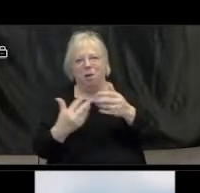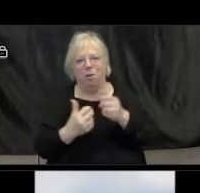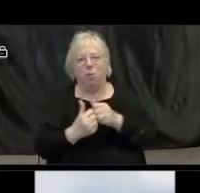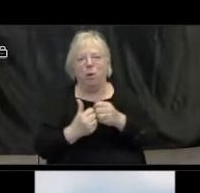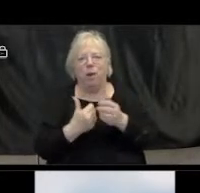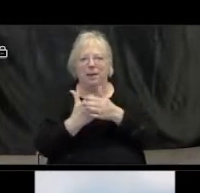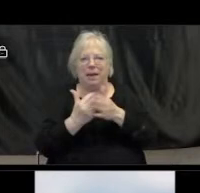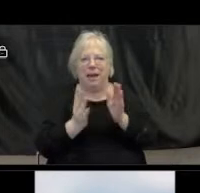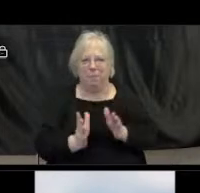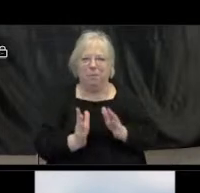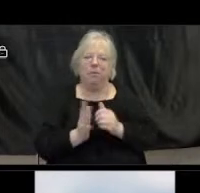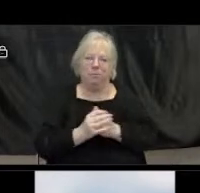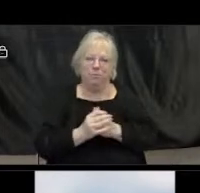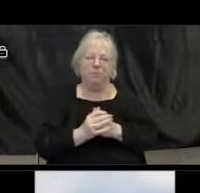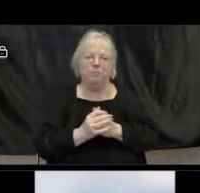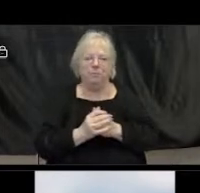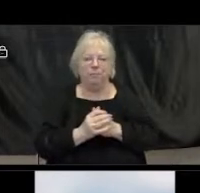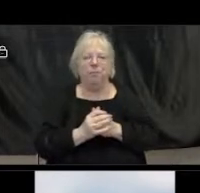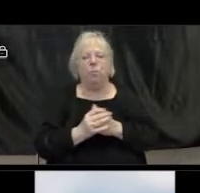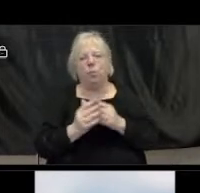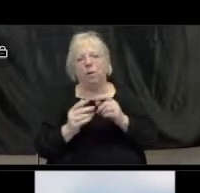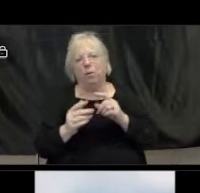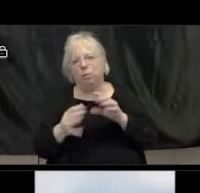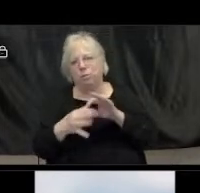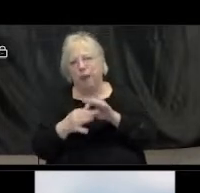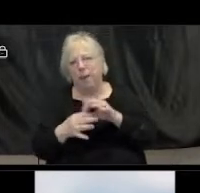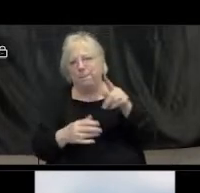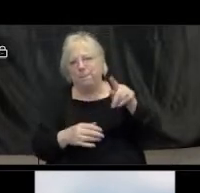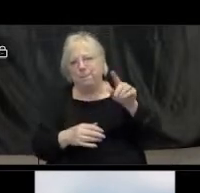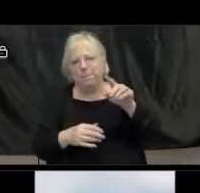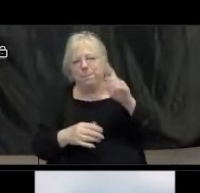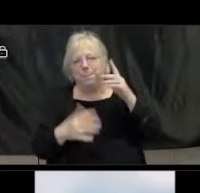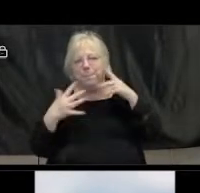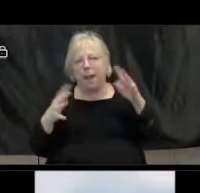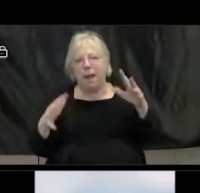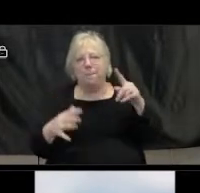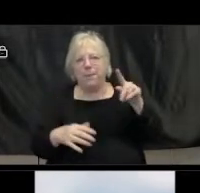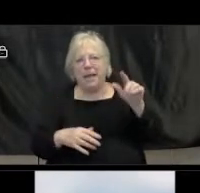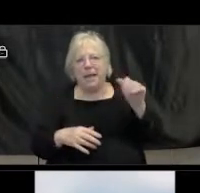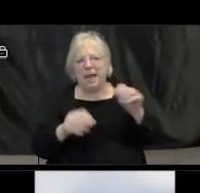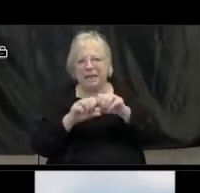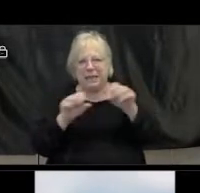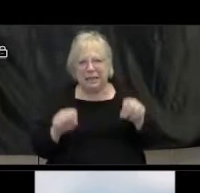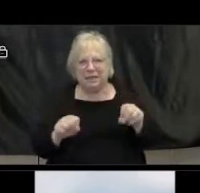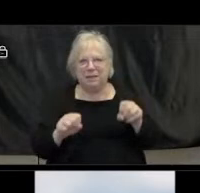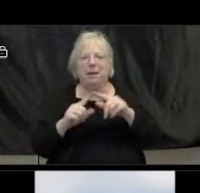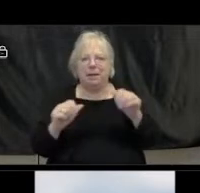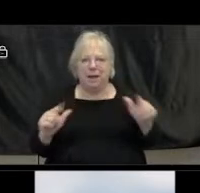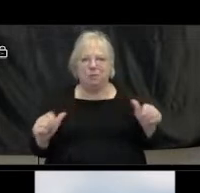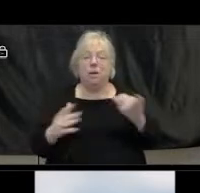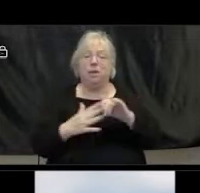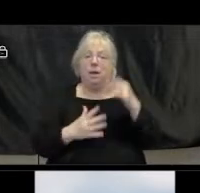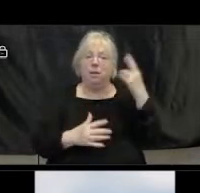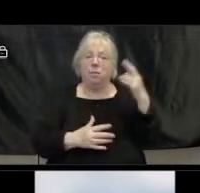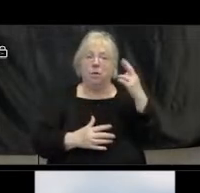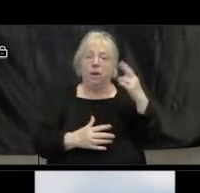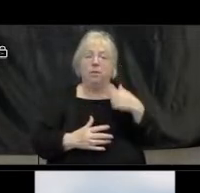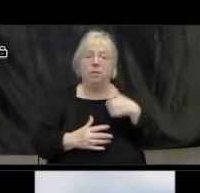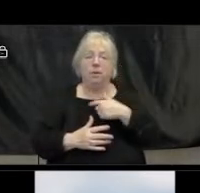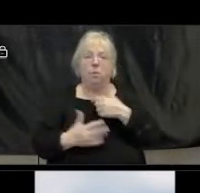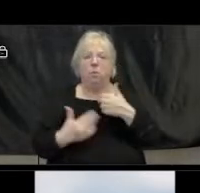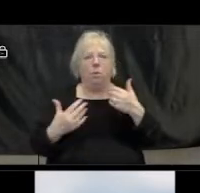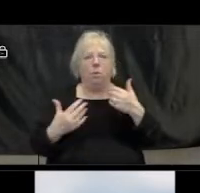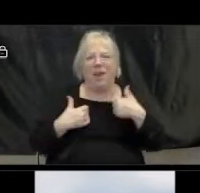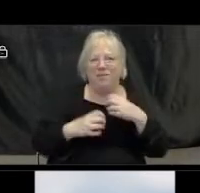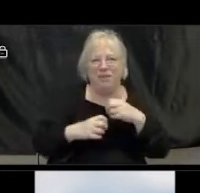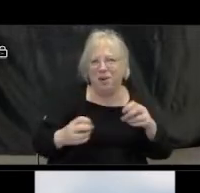of PA systems and everything else. So this is the reason that we have brought this. We have no